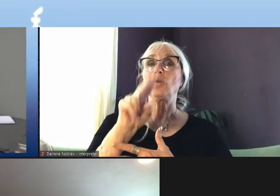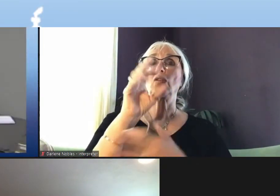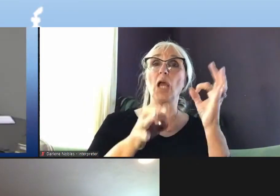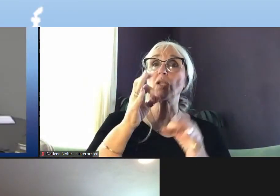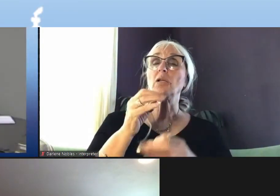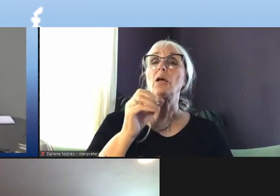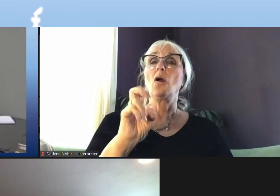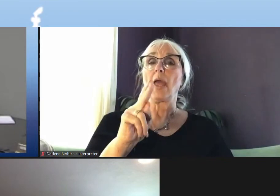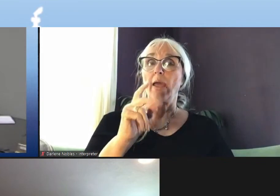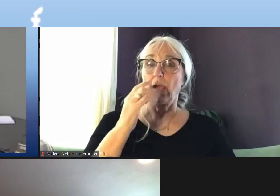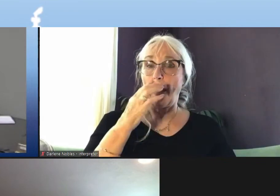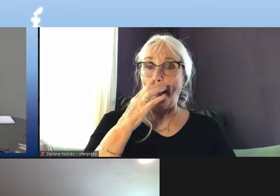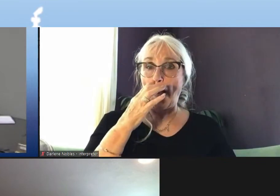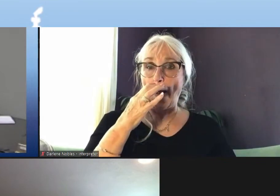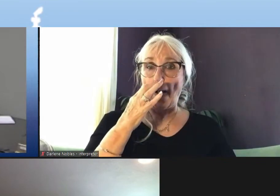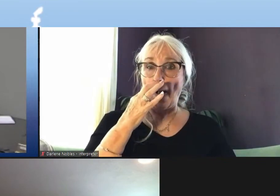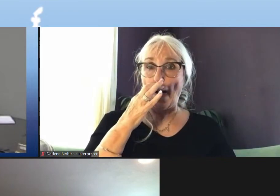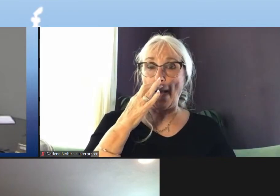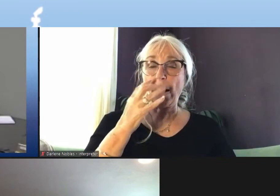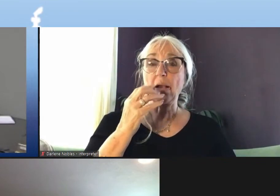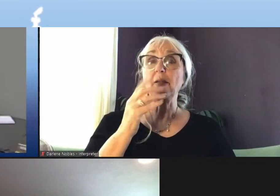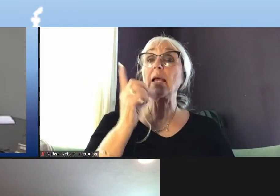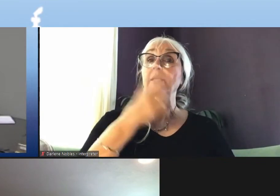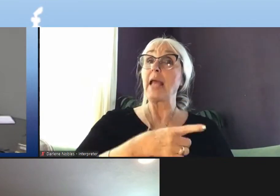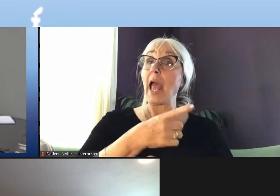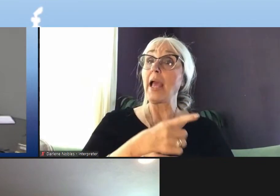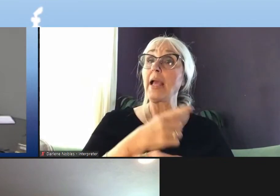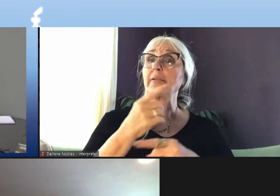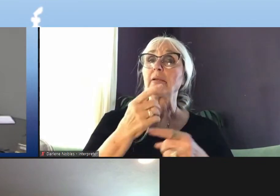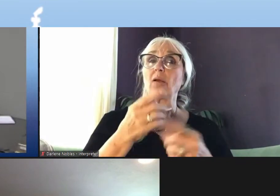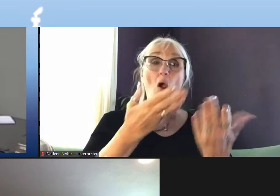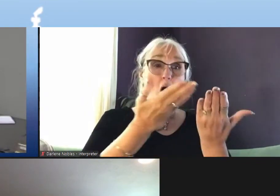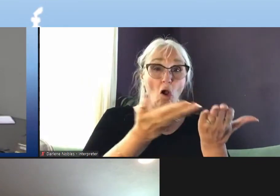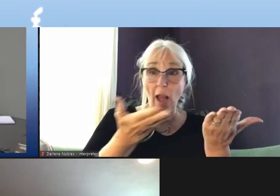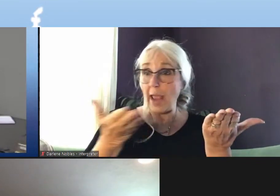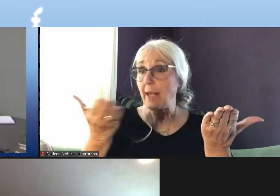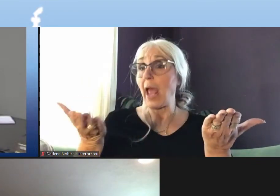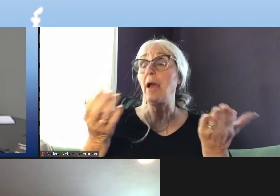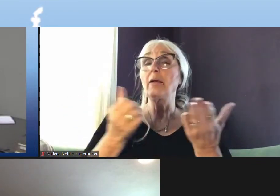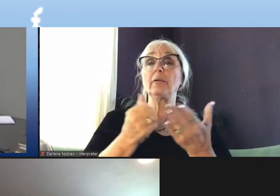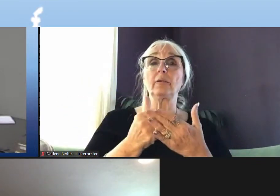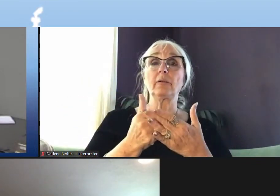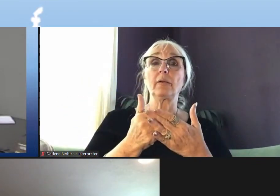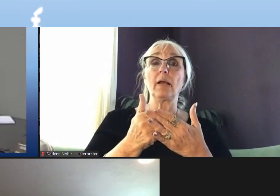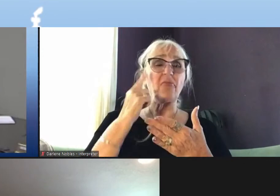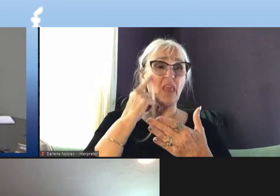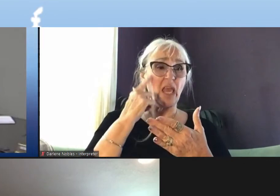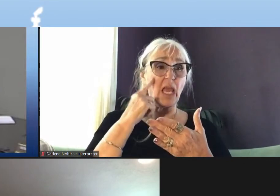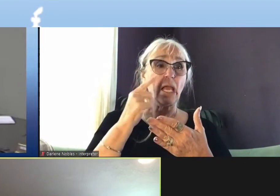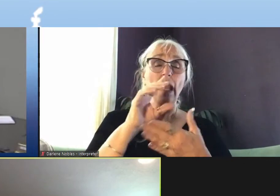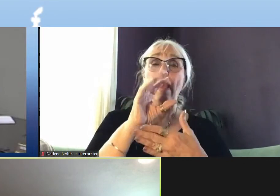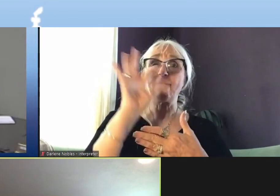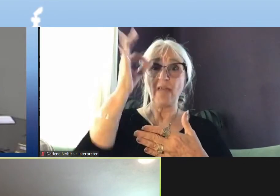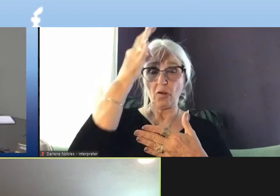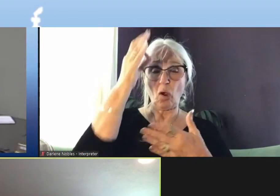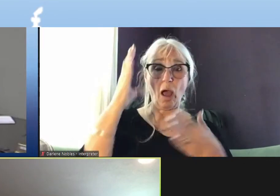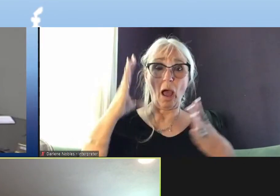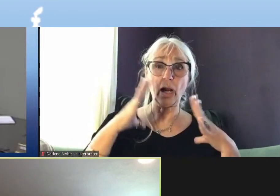these dates are laid out. I think these are federal holidays as well,